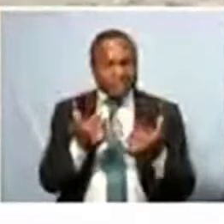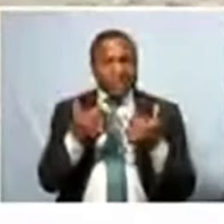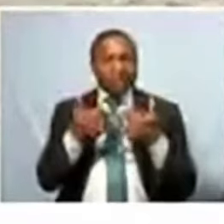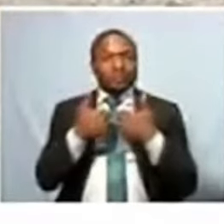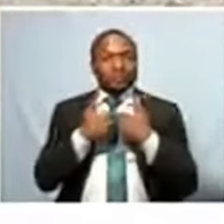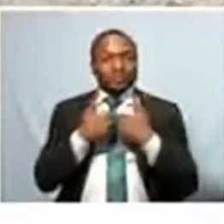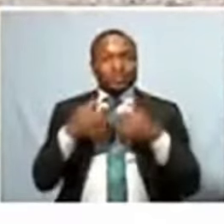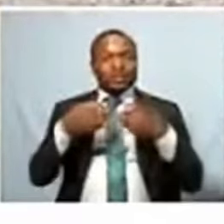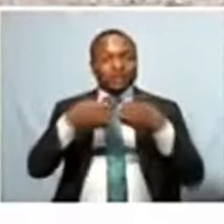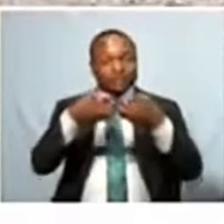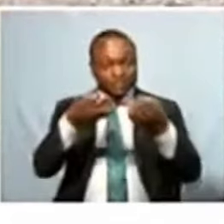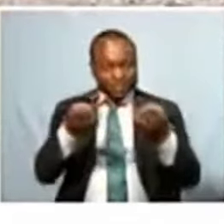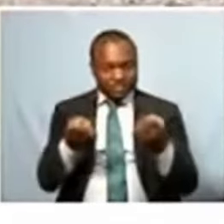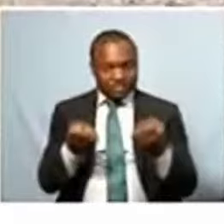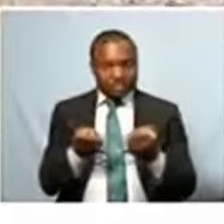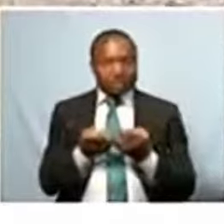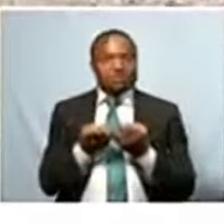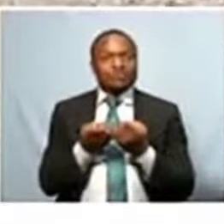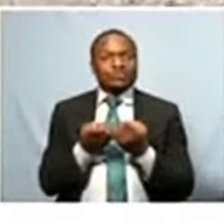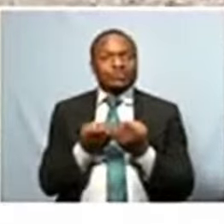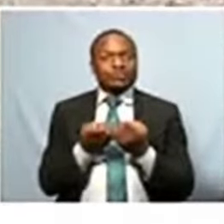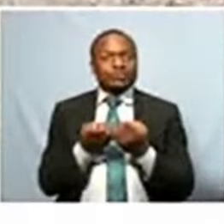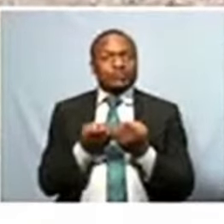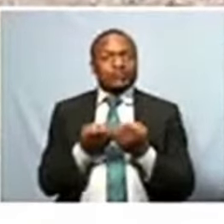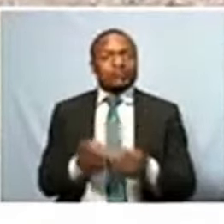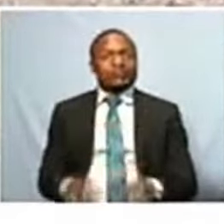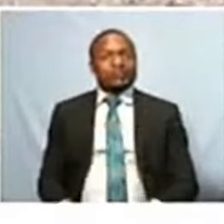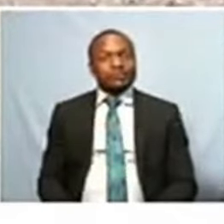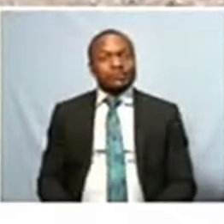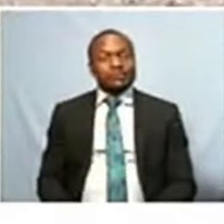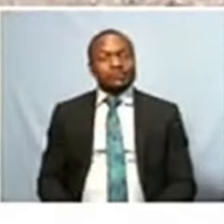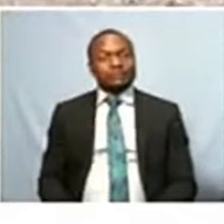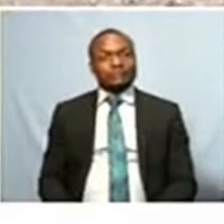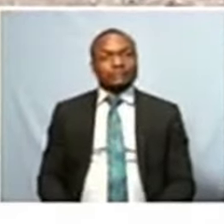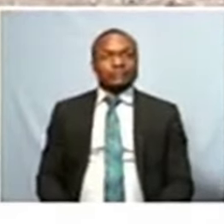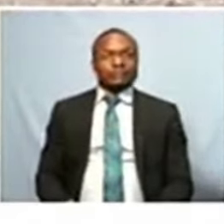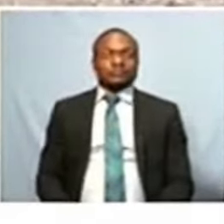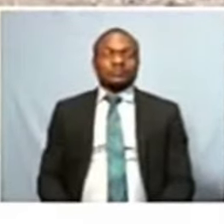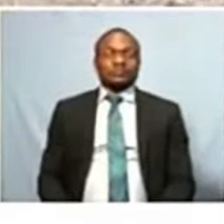an environment where even